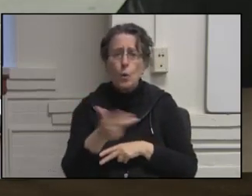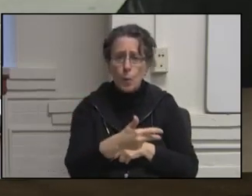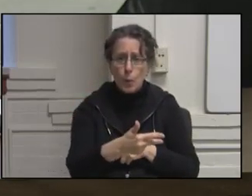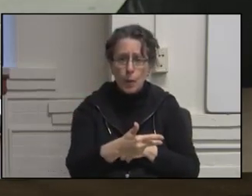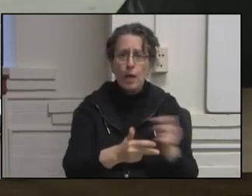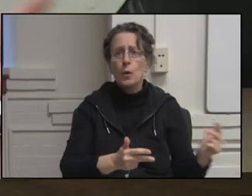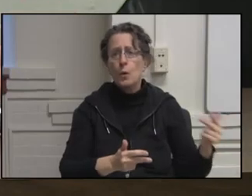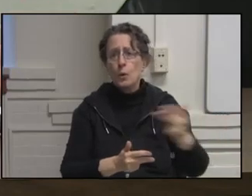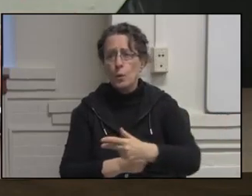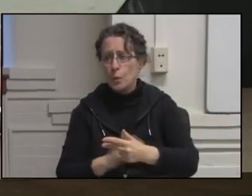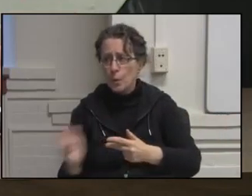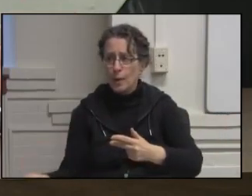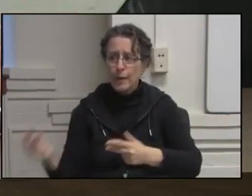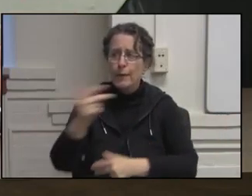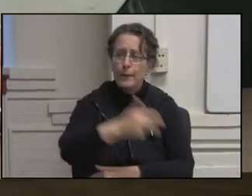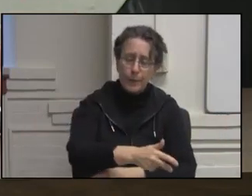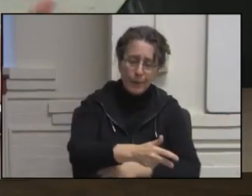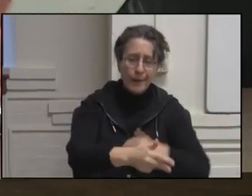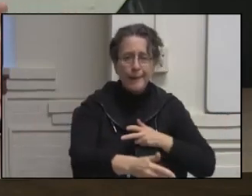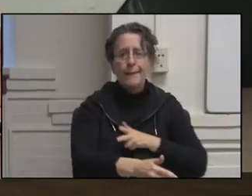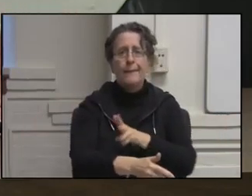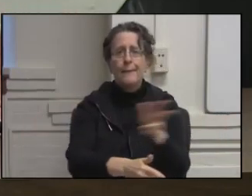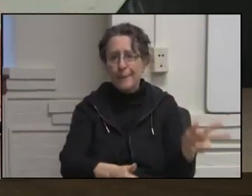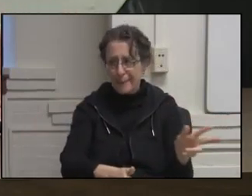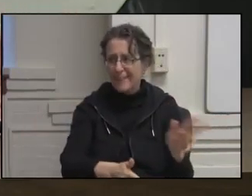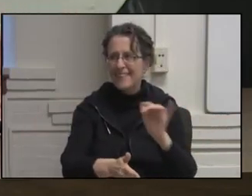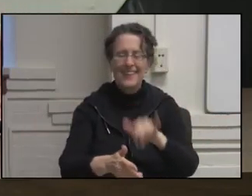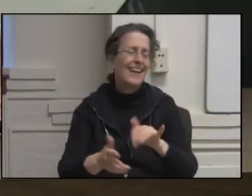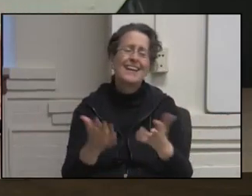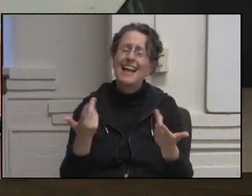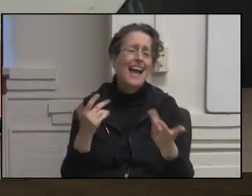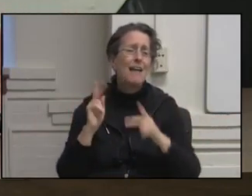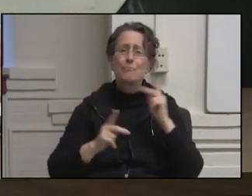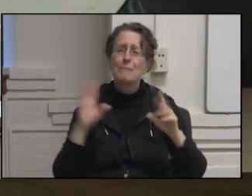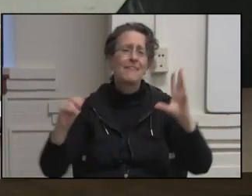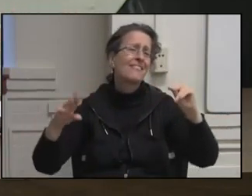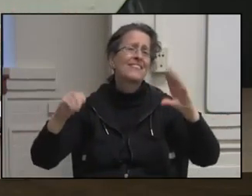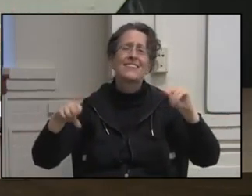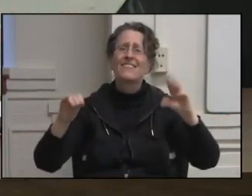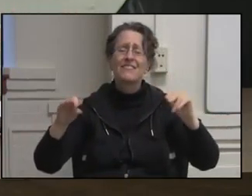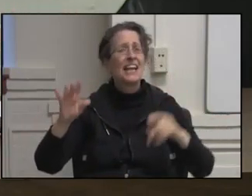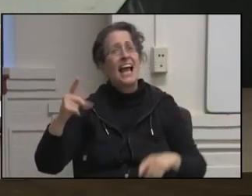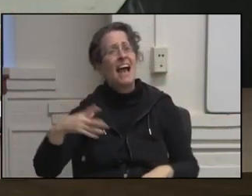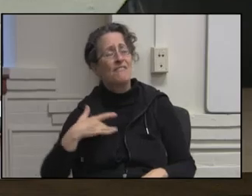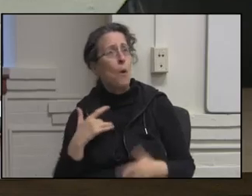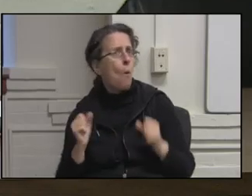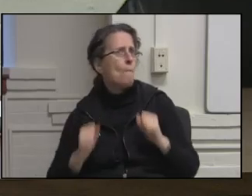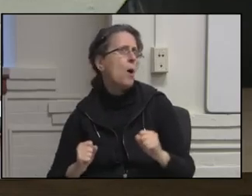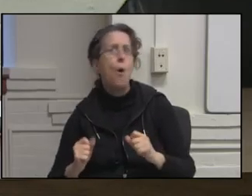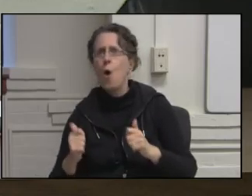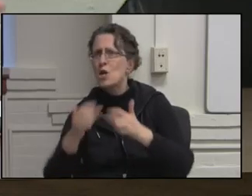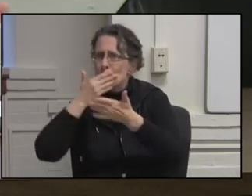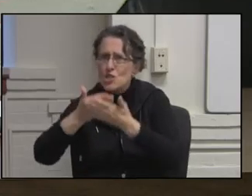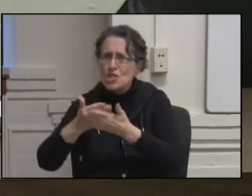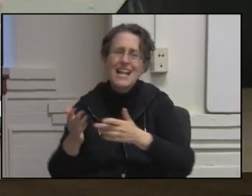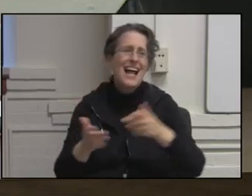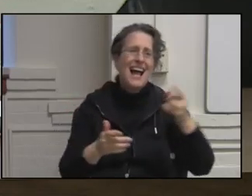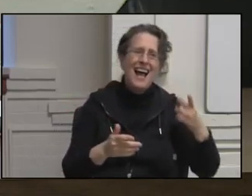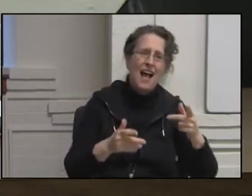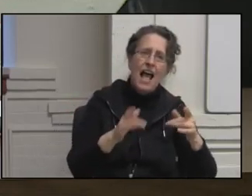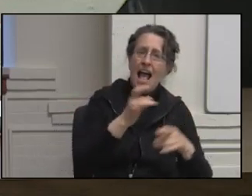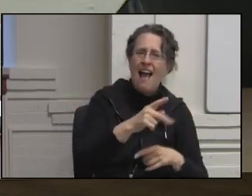said they should always be on. 50% will say, it's the greatest thing that they're on flash. But respect and letting